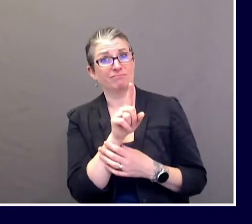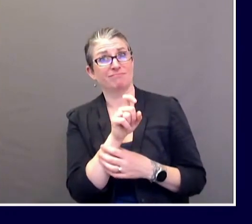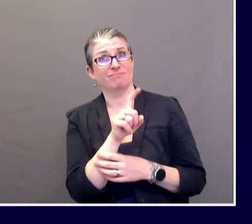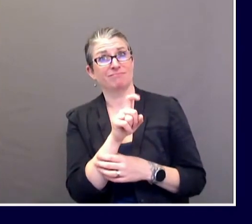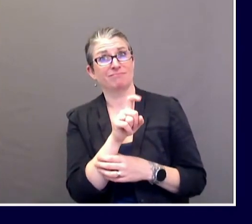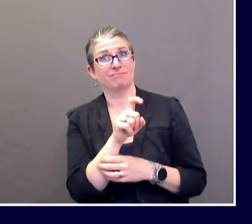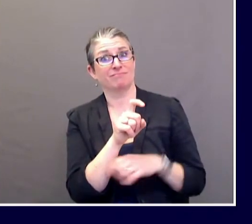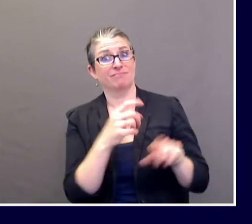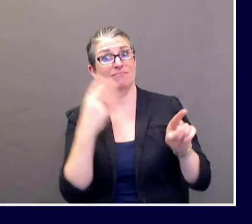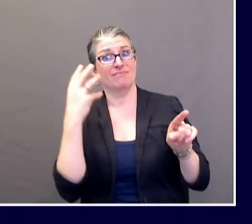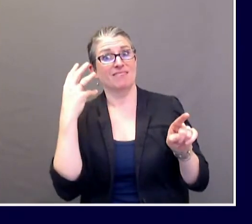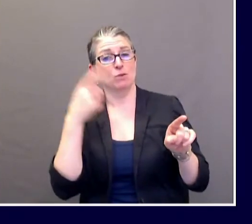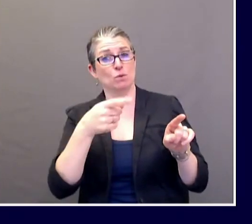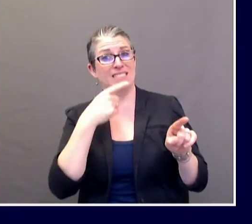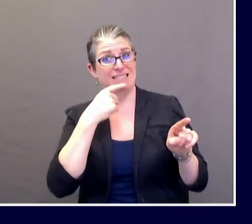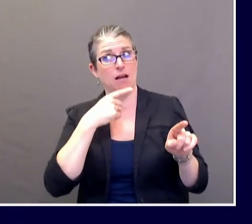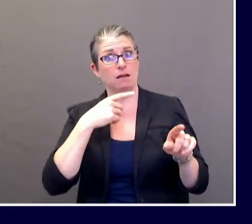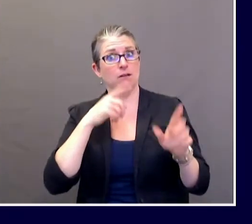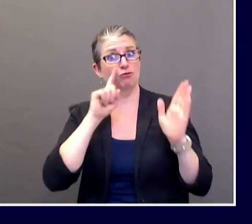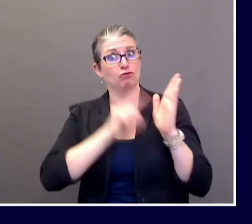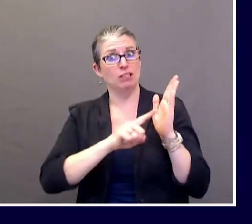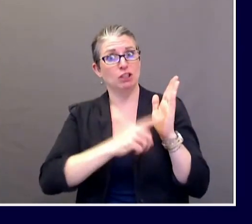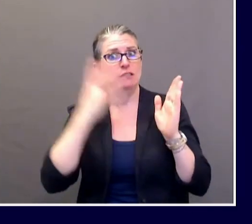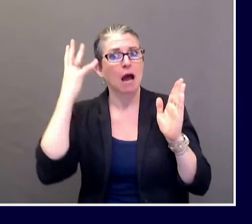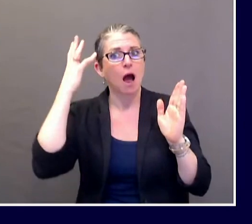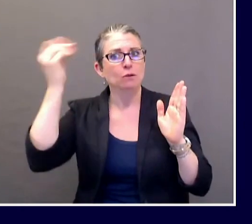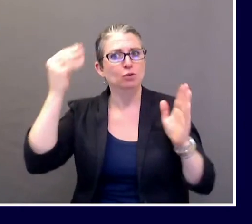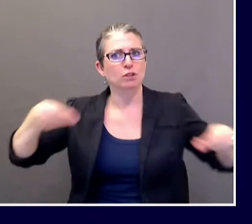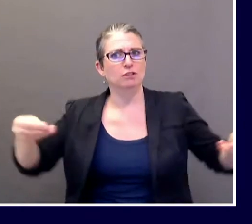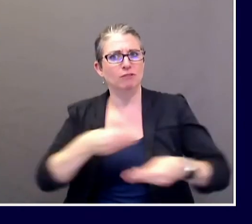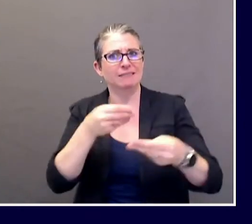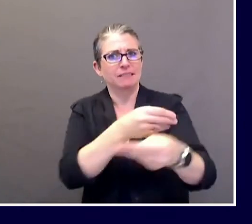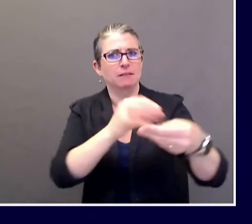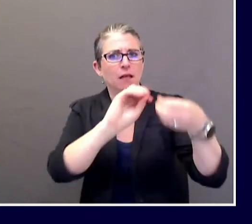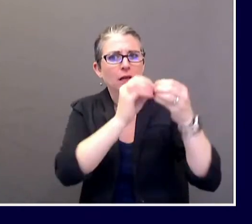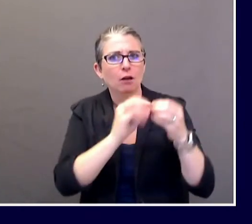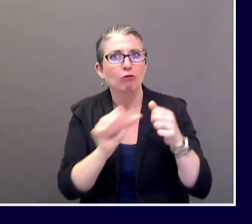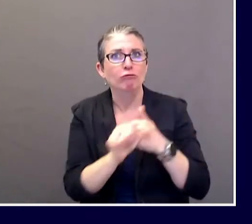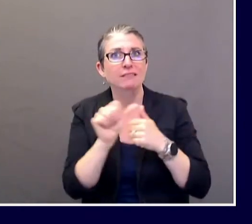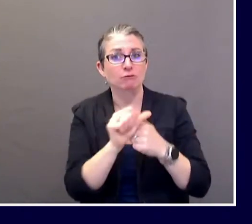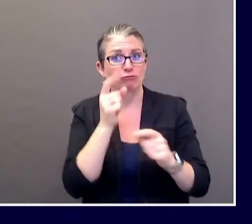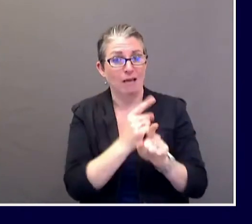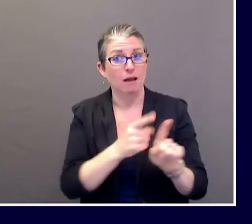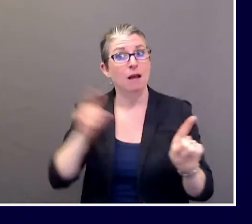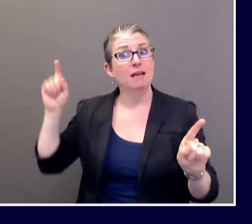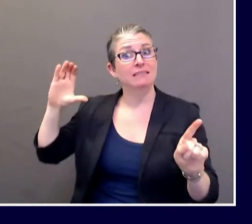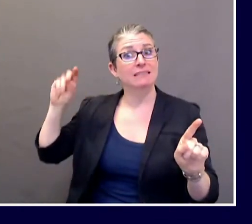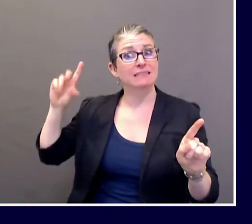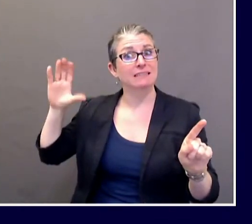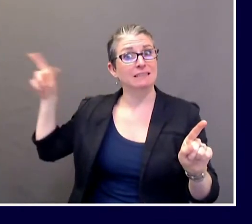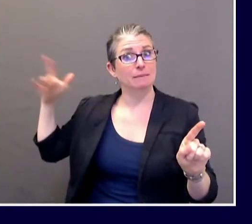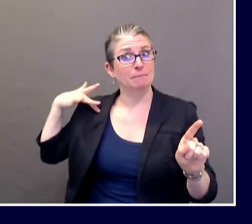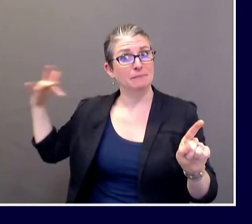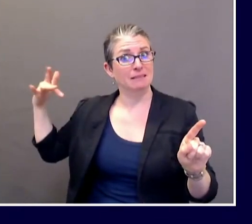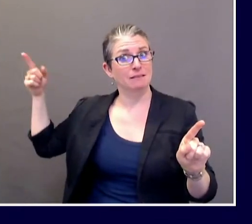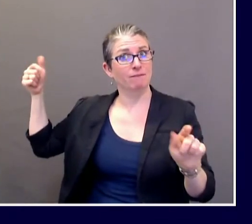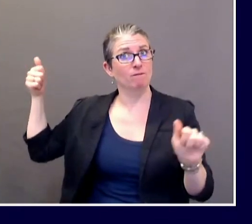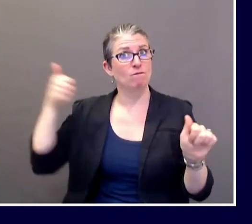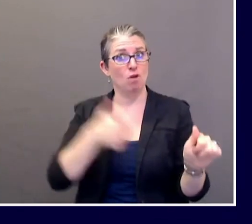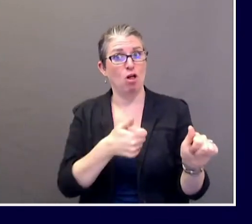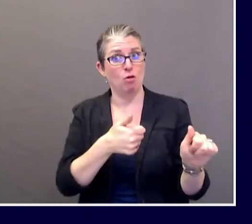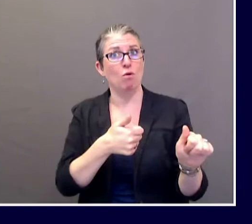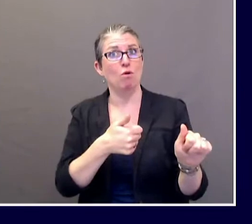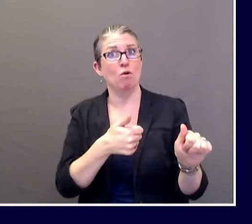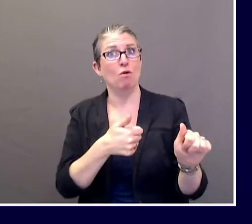guidance, and many states before this announcement dropped a state mandate. Why wait for today's announcement